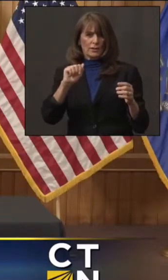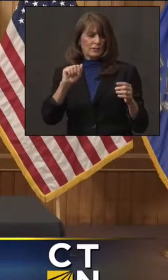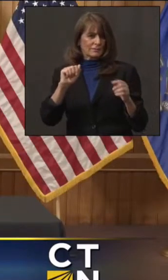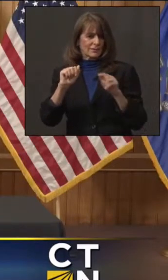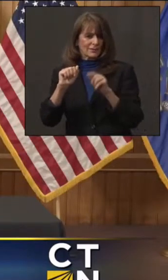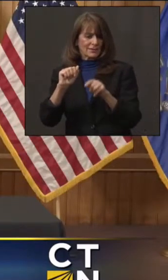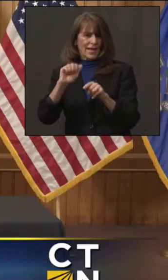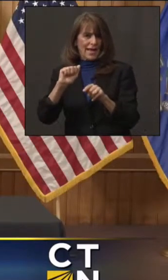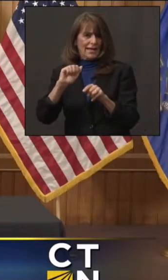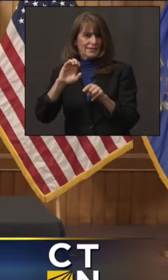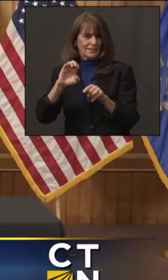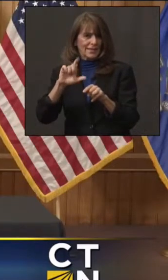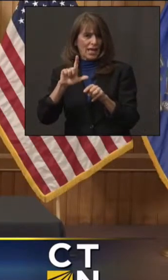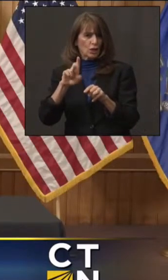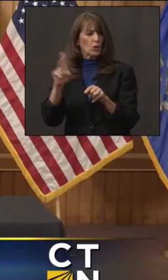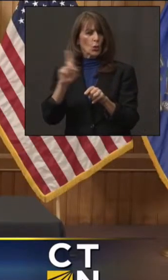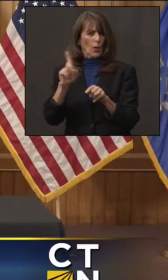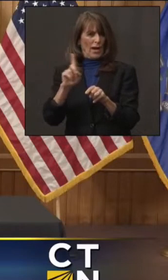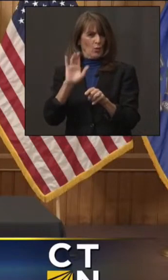to the ACLU?